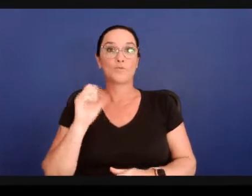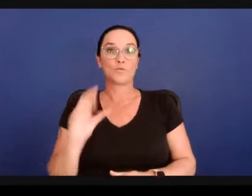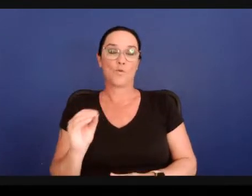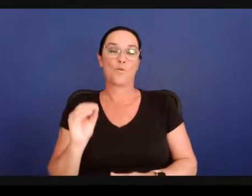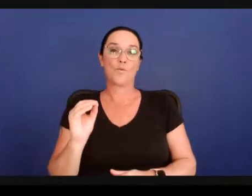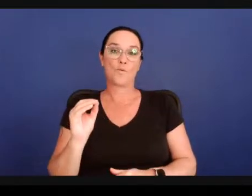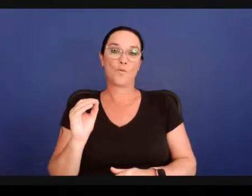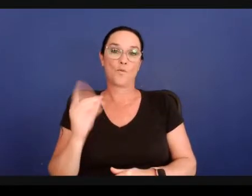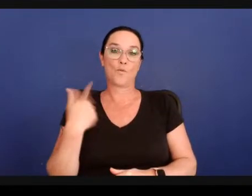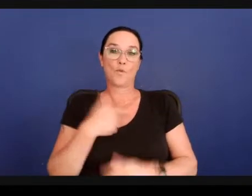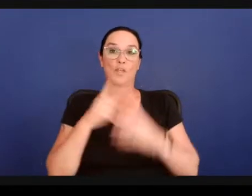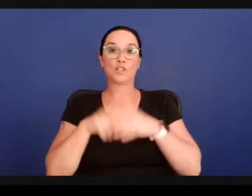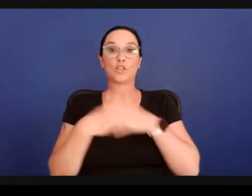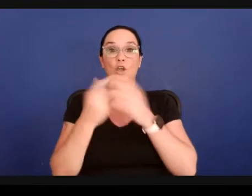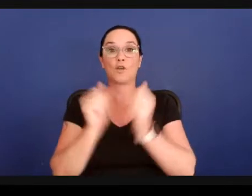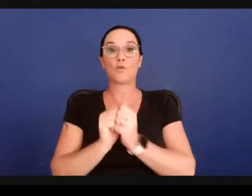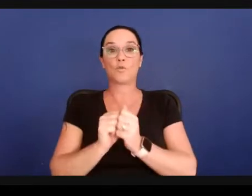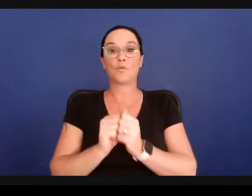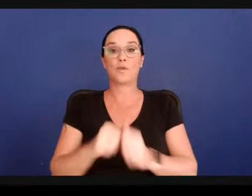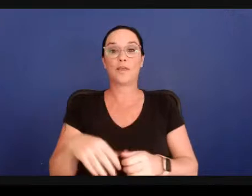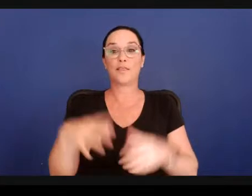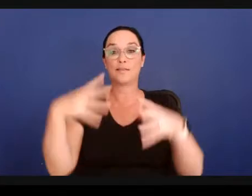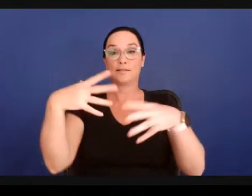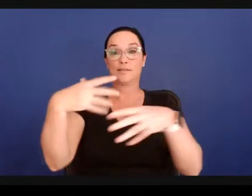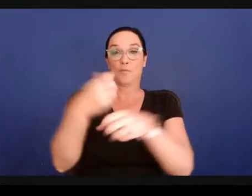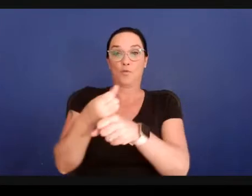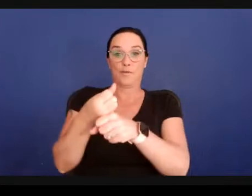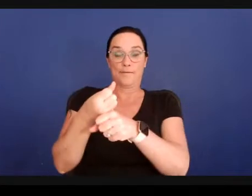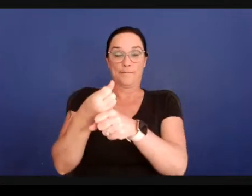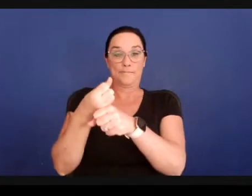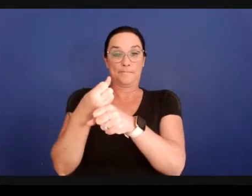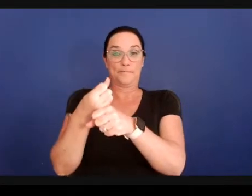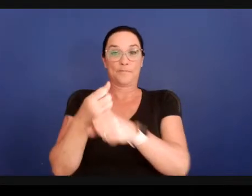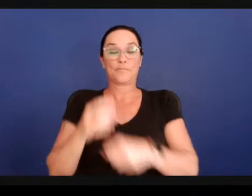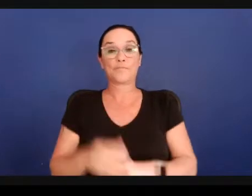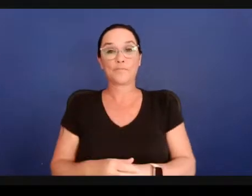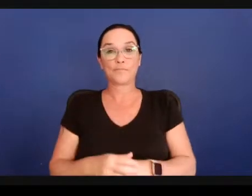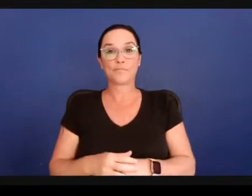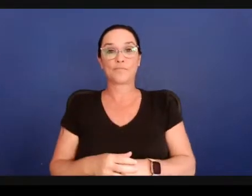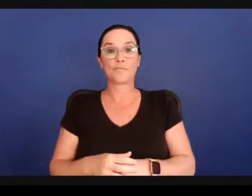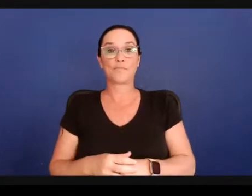our Hawaiian volcano summary, as we usually do.